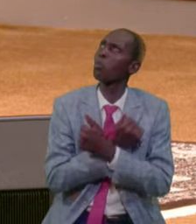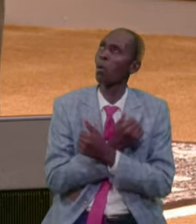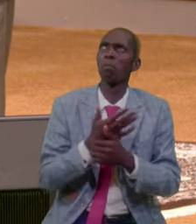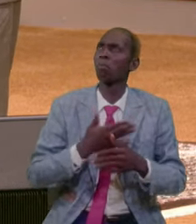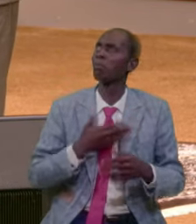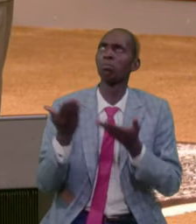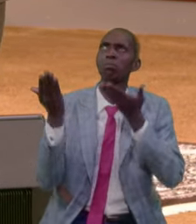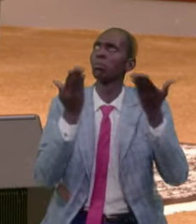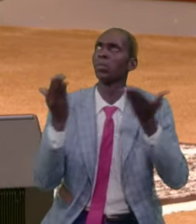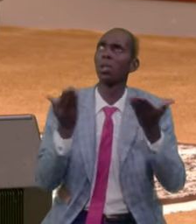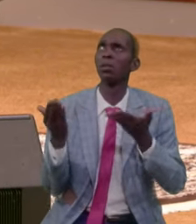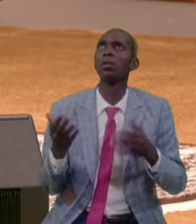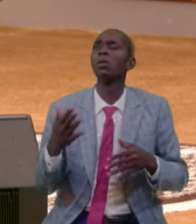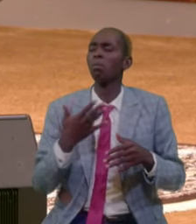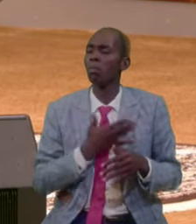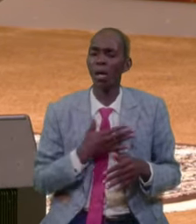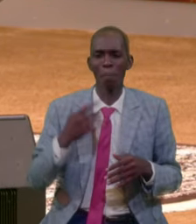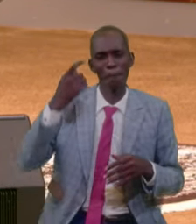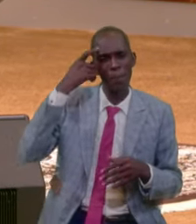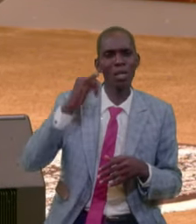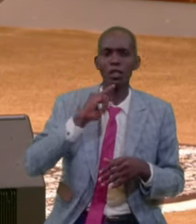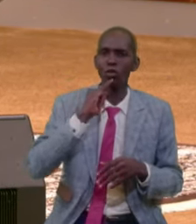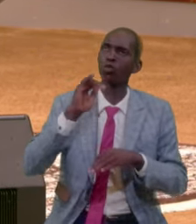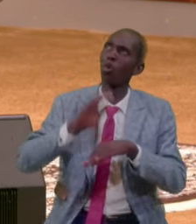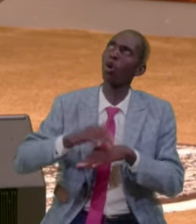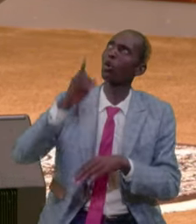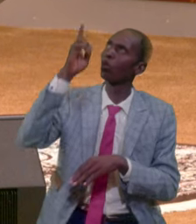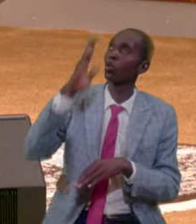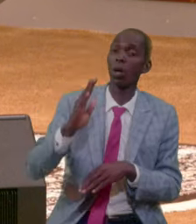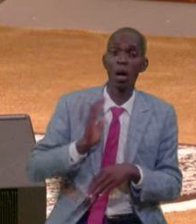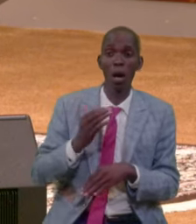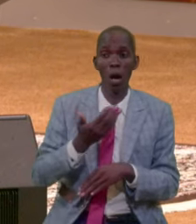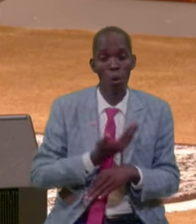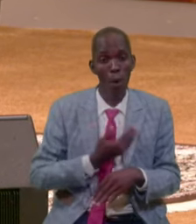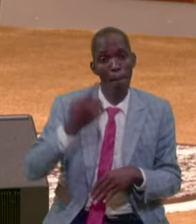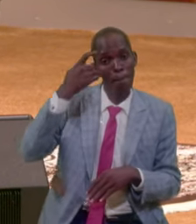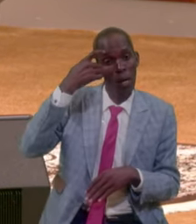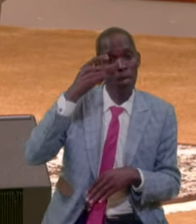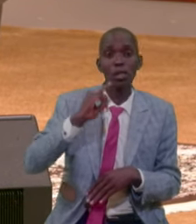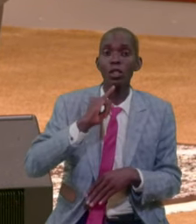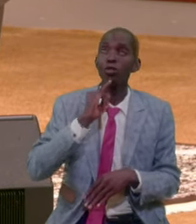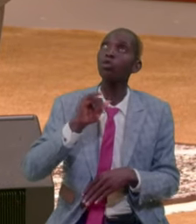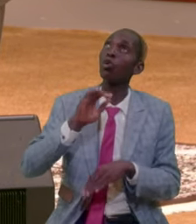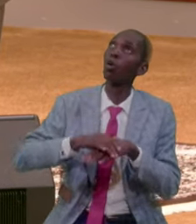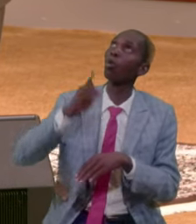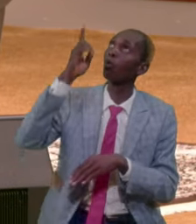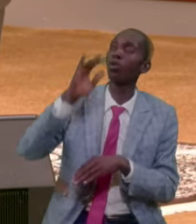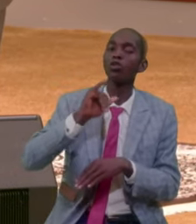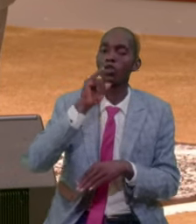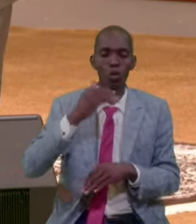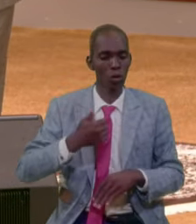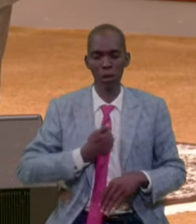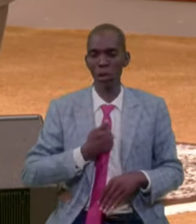Our mind is on God, not on ourselves. Our mind is on God, not on people that can